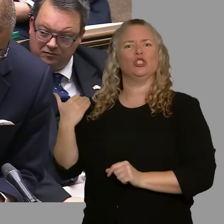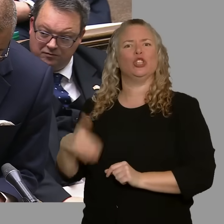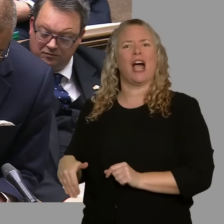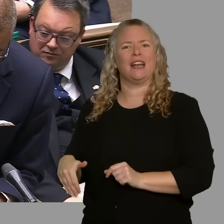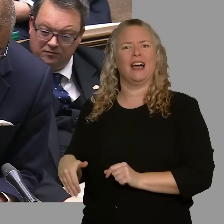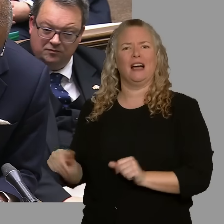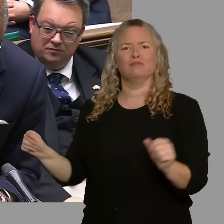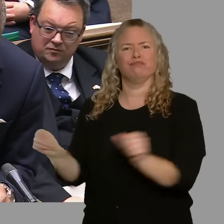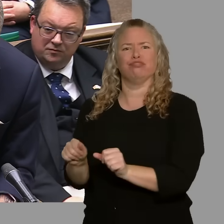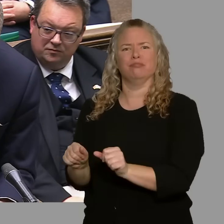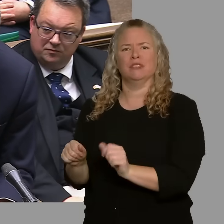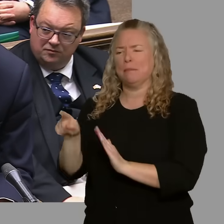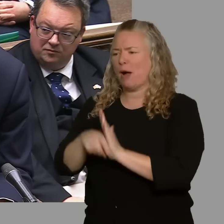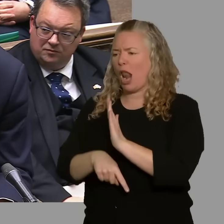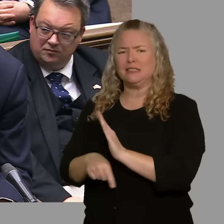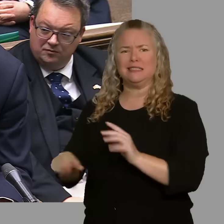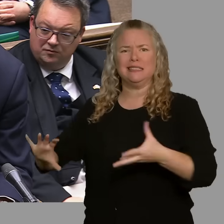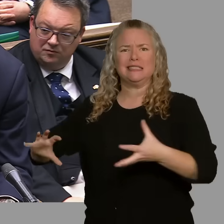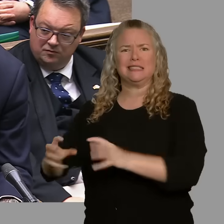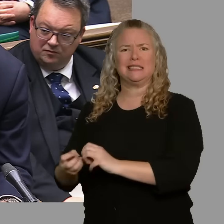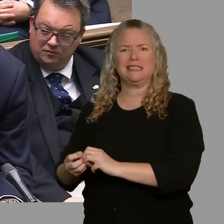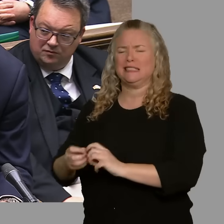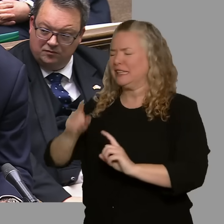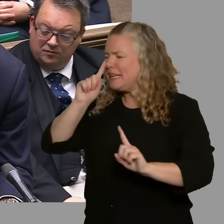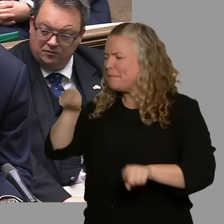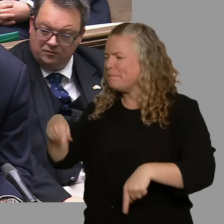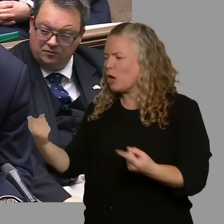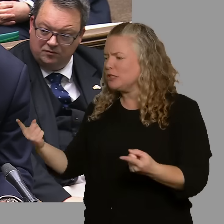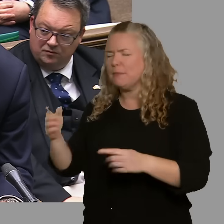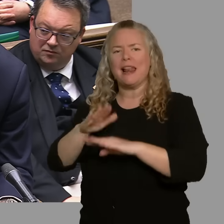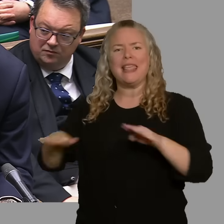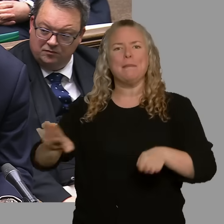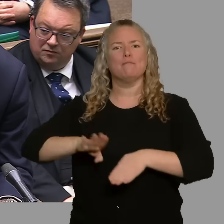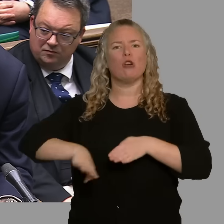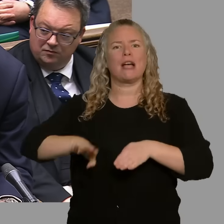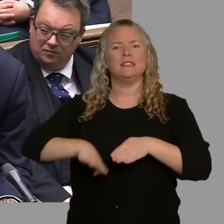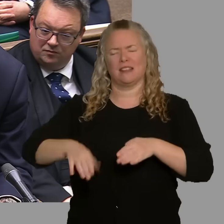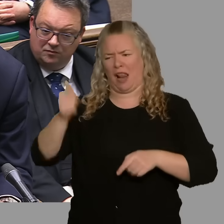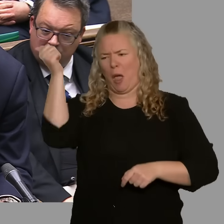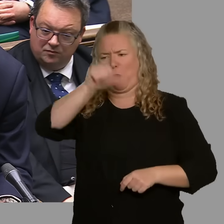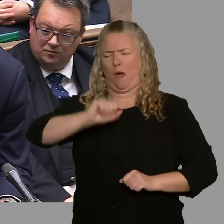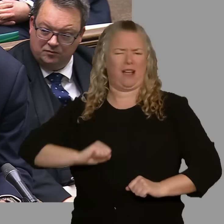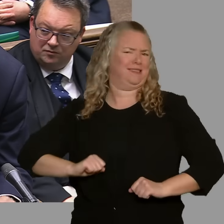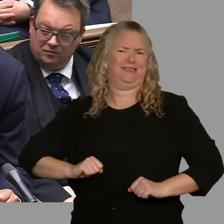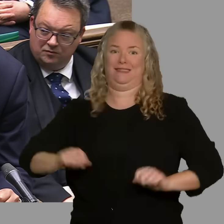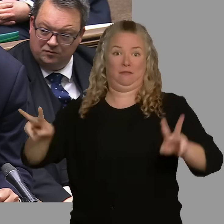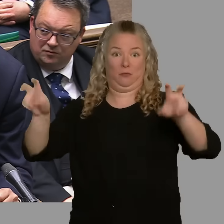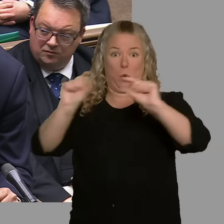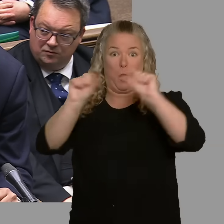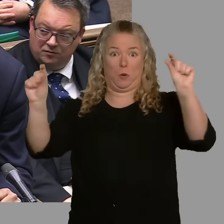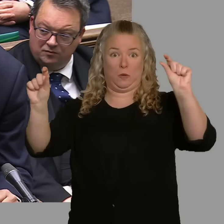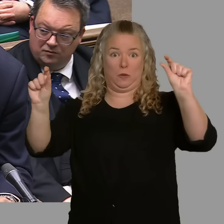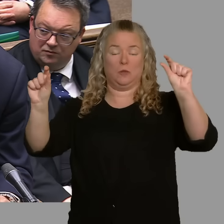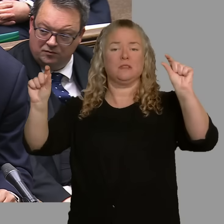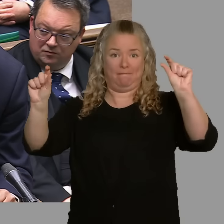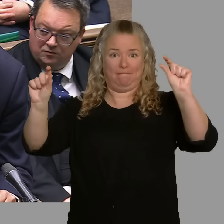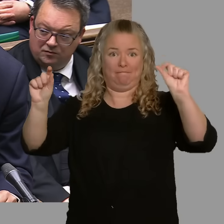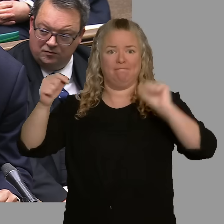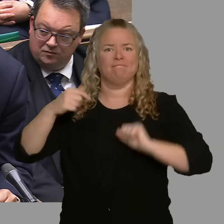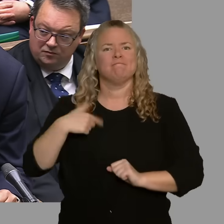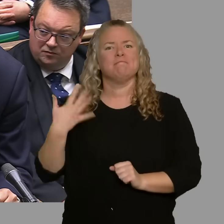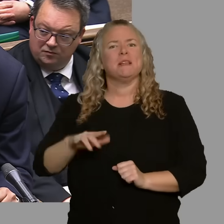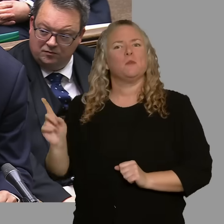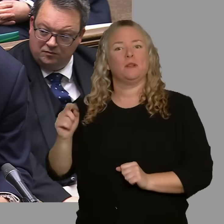that speech, I went on to say that our policy, first, we will strengthen our national security protections